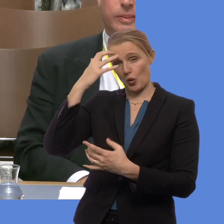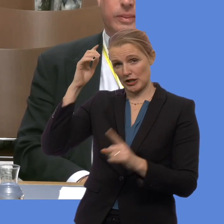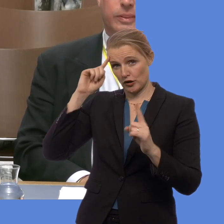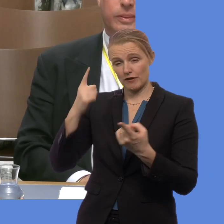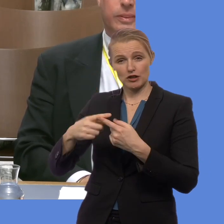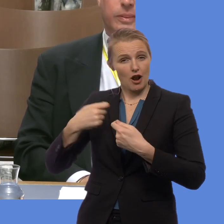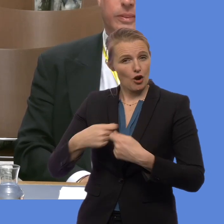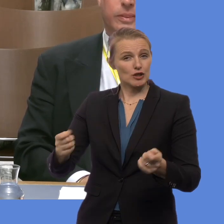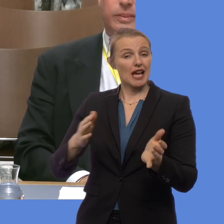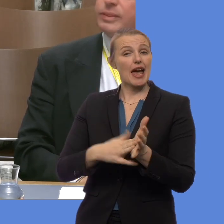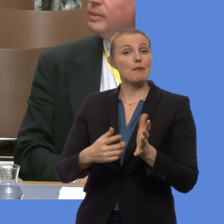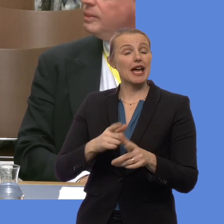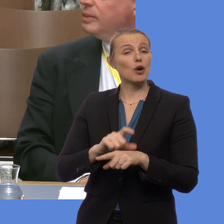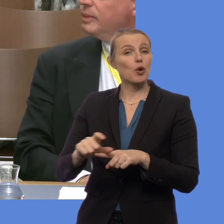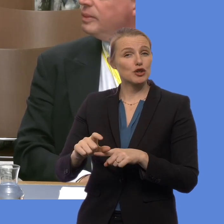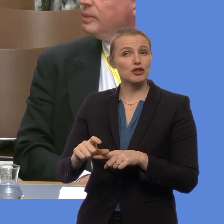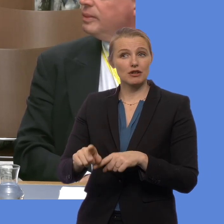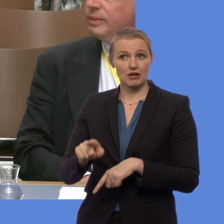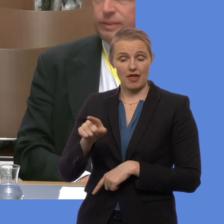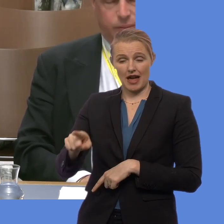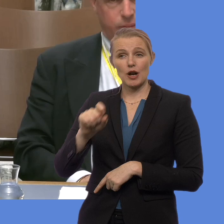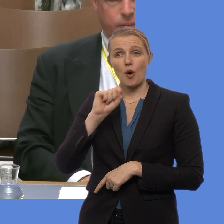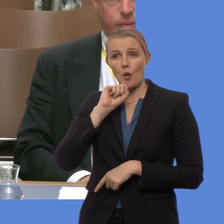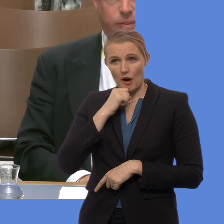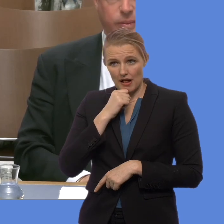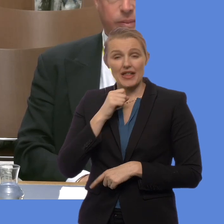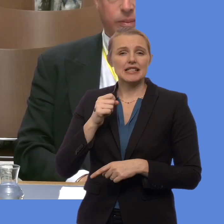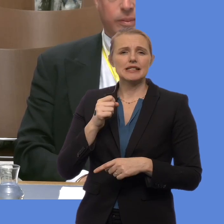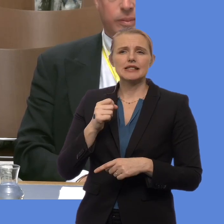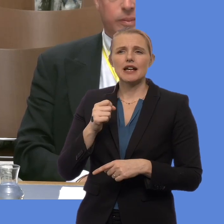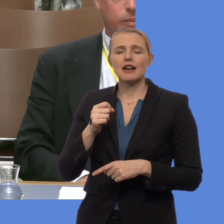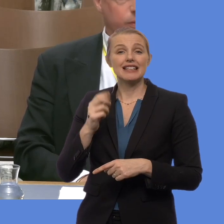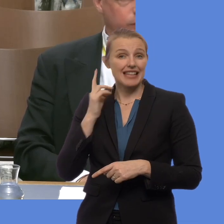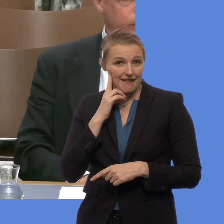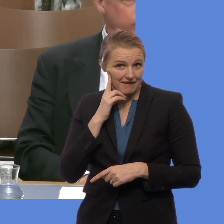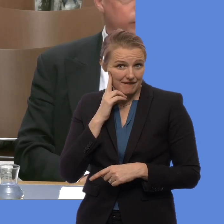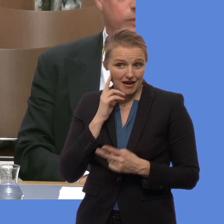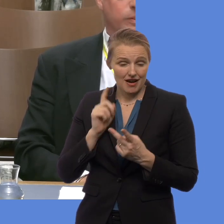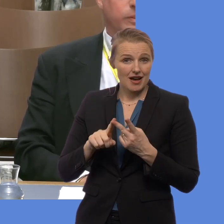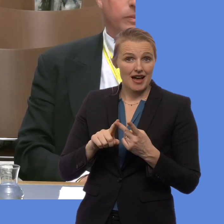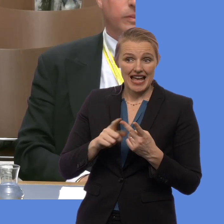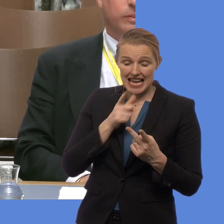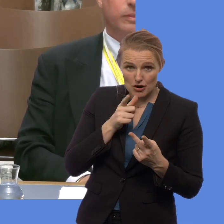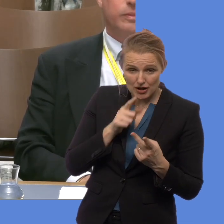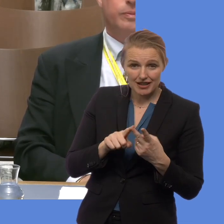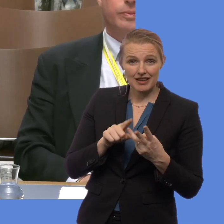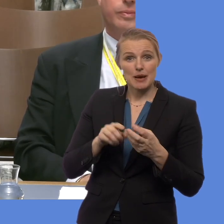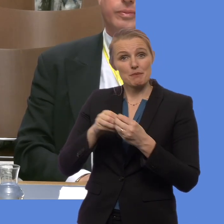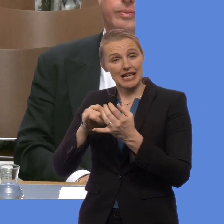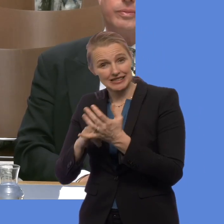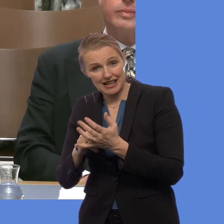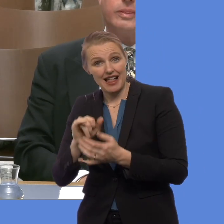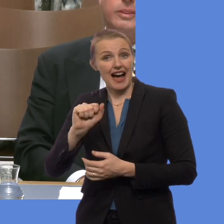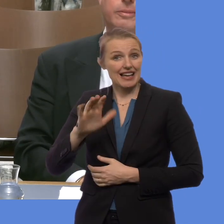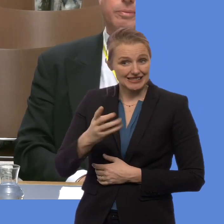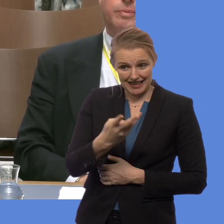to launch the MA. That will be that's a blend of hearing, deaf, BSL, ISL students. Now, not only